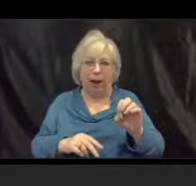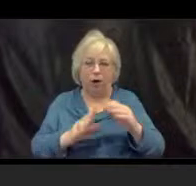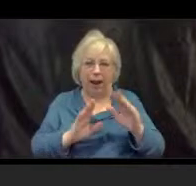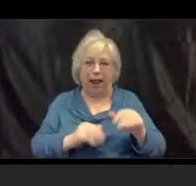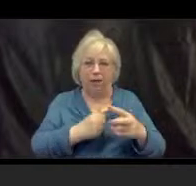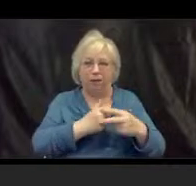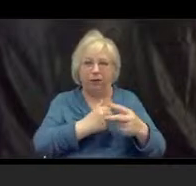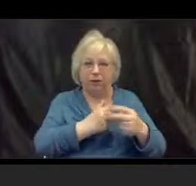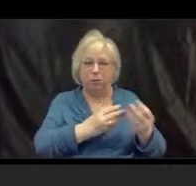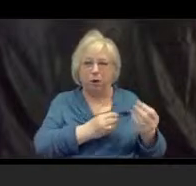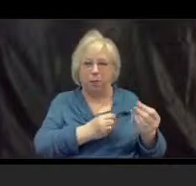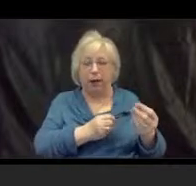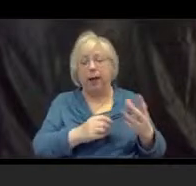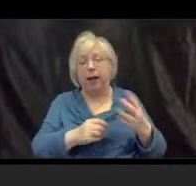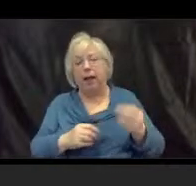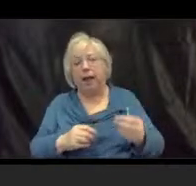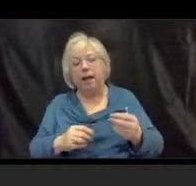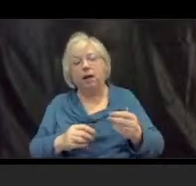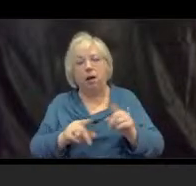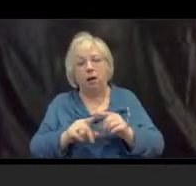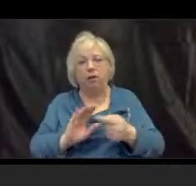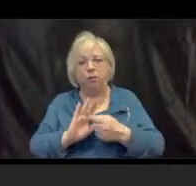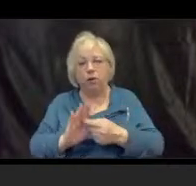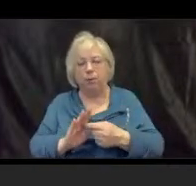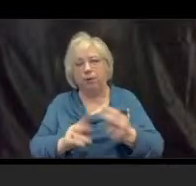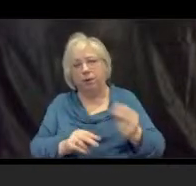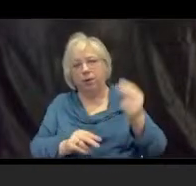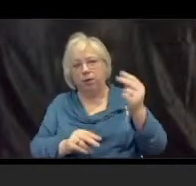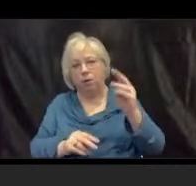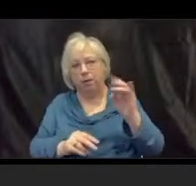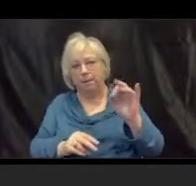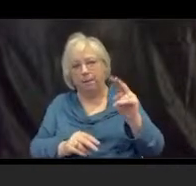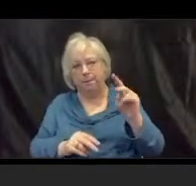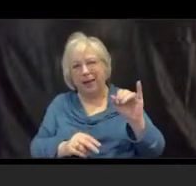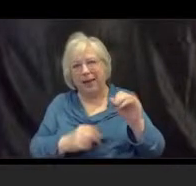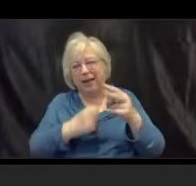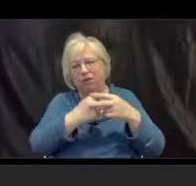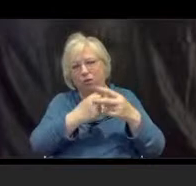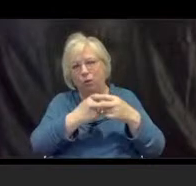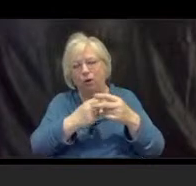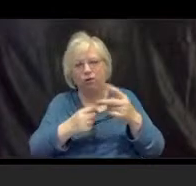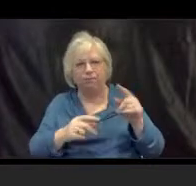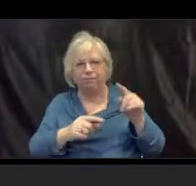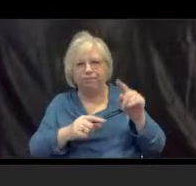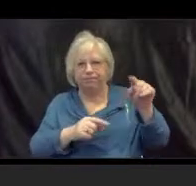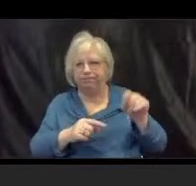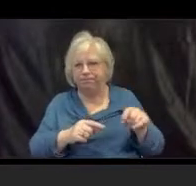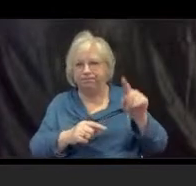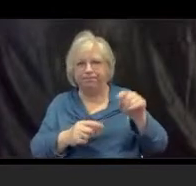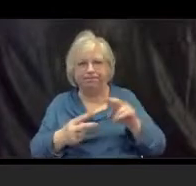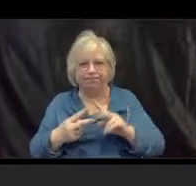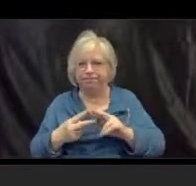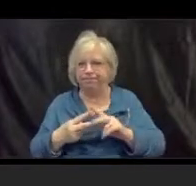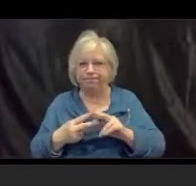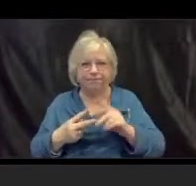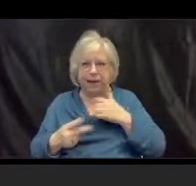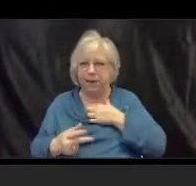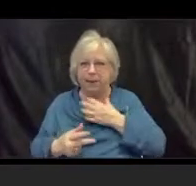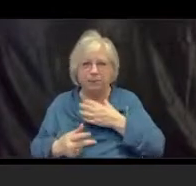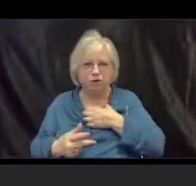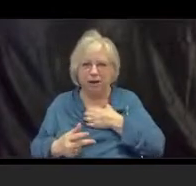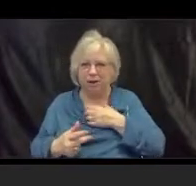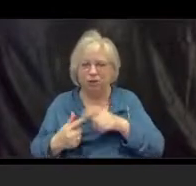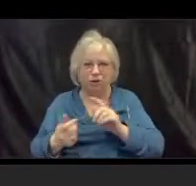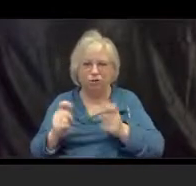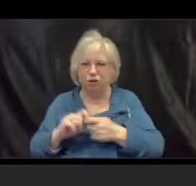they also represent the property to the north, the mini storage, and neither one of those were in objection to the